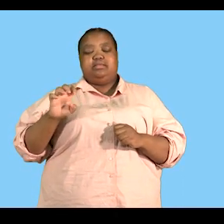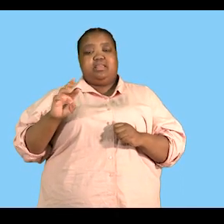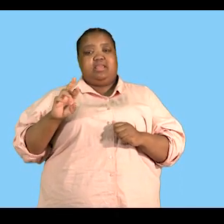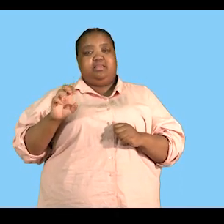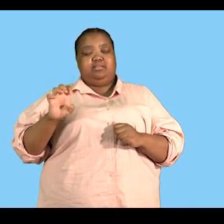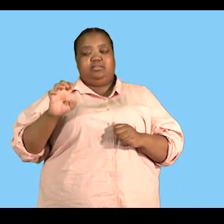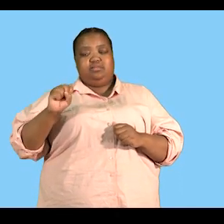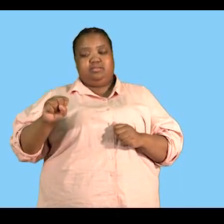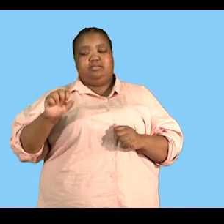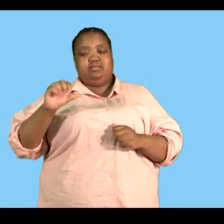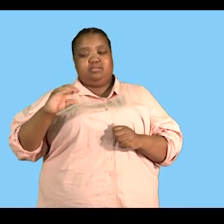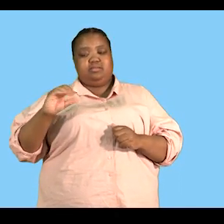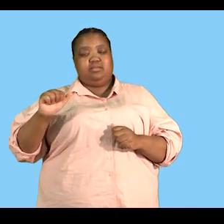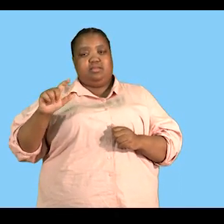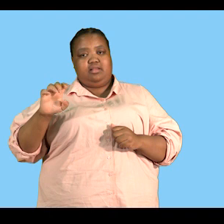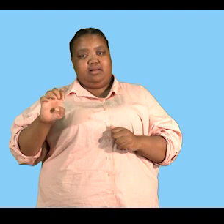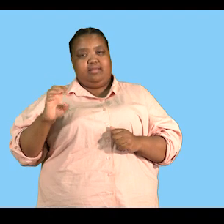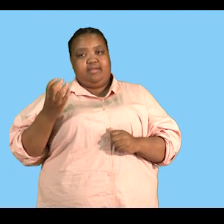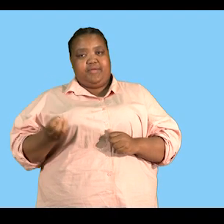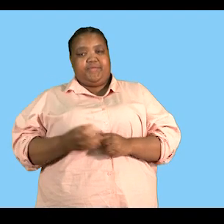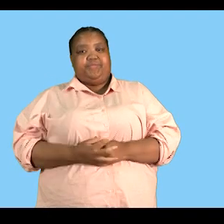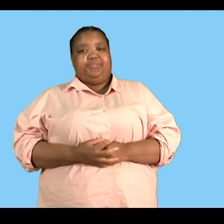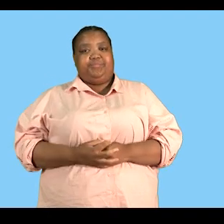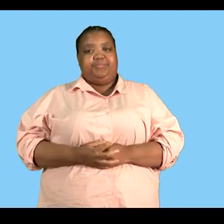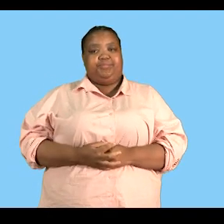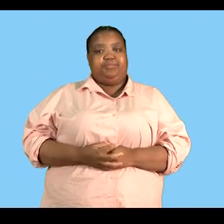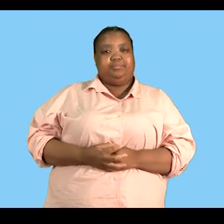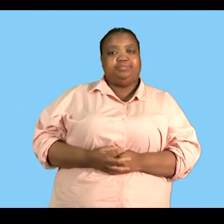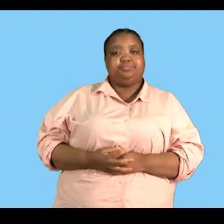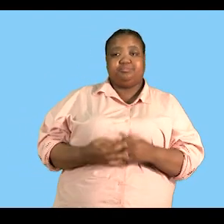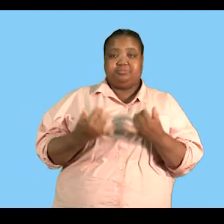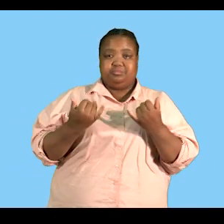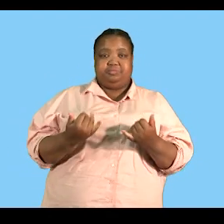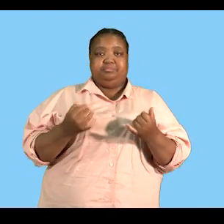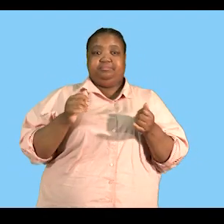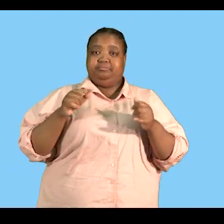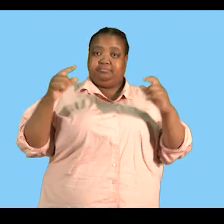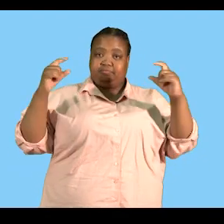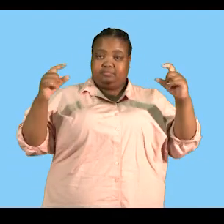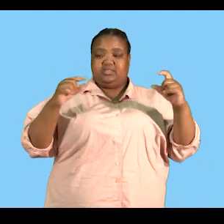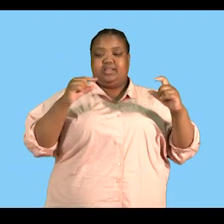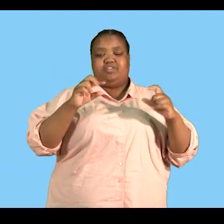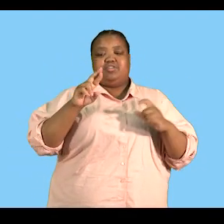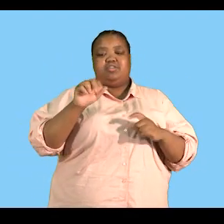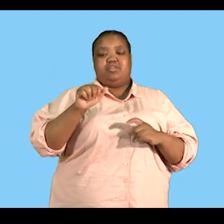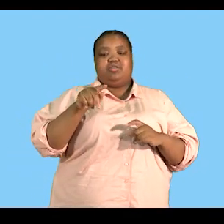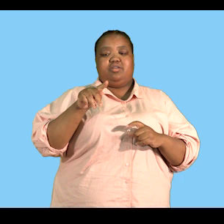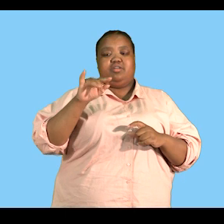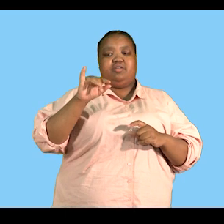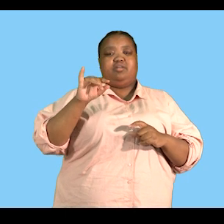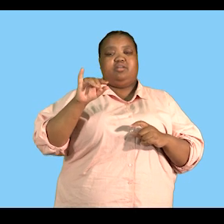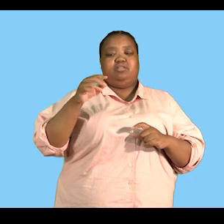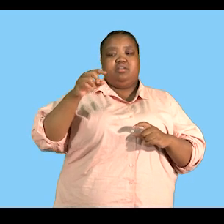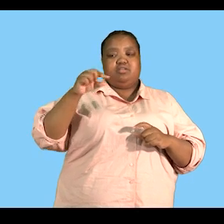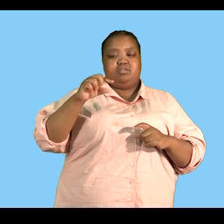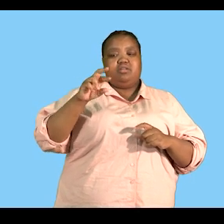and it can be in words. Now, because this is a graphic scale, the answer